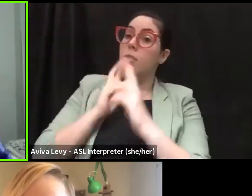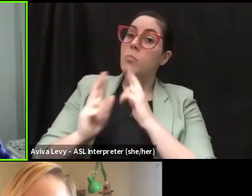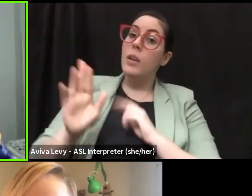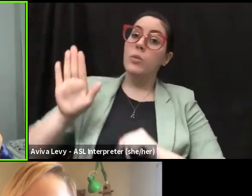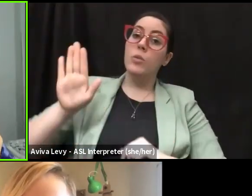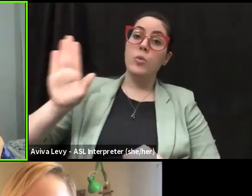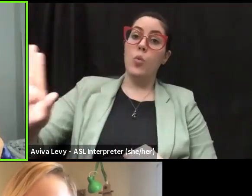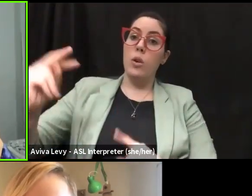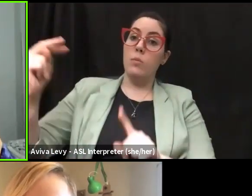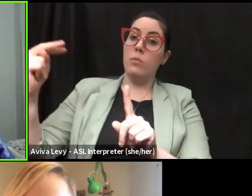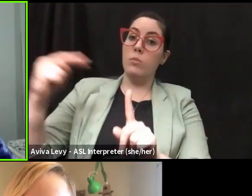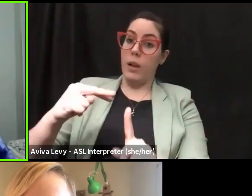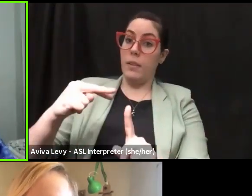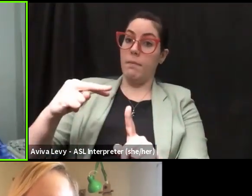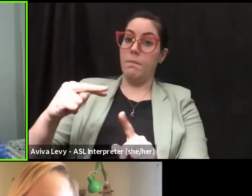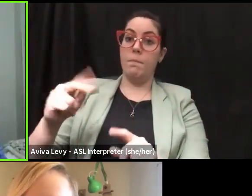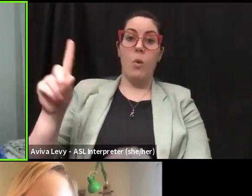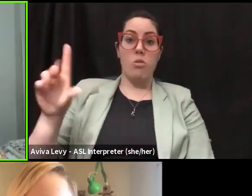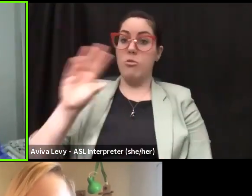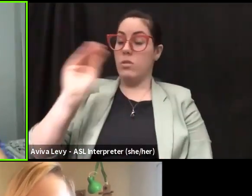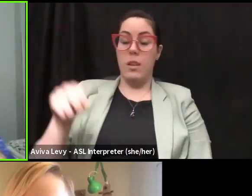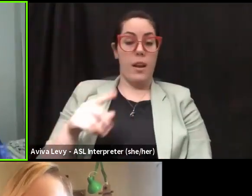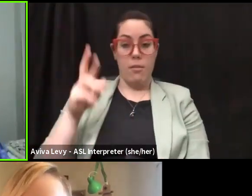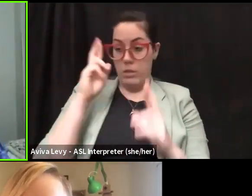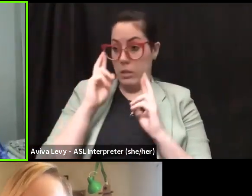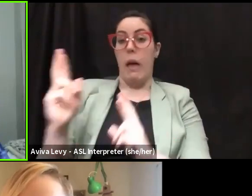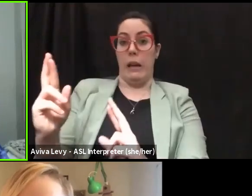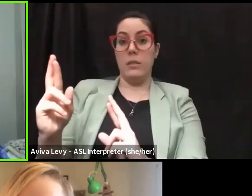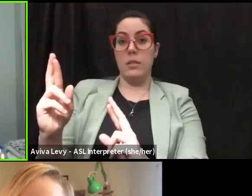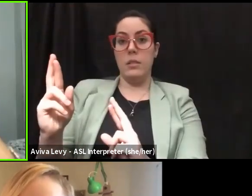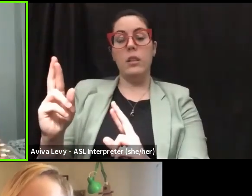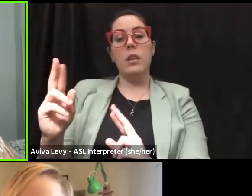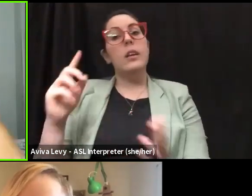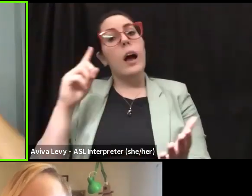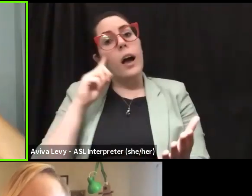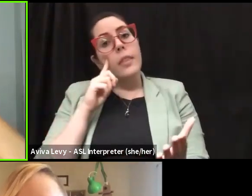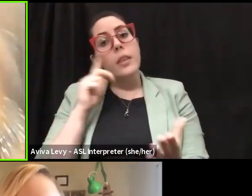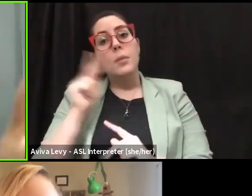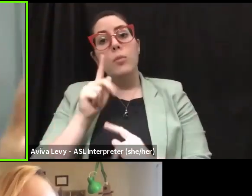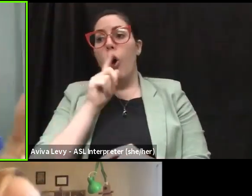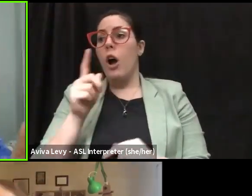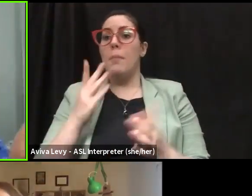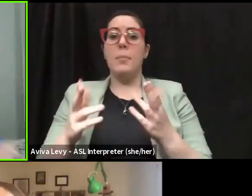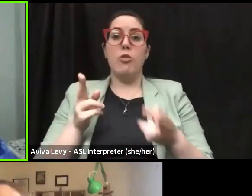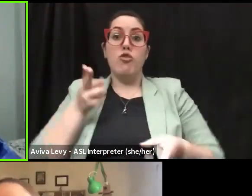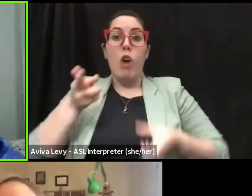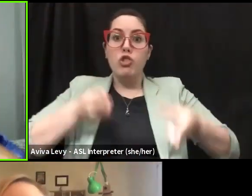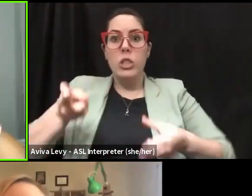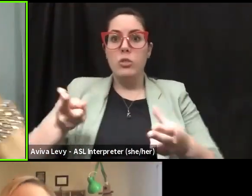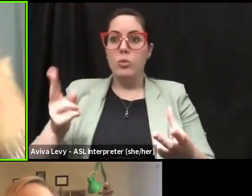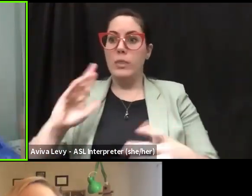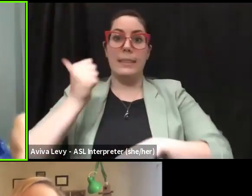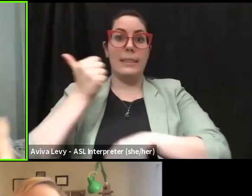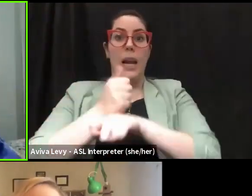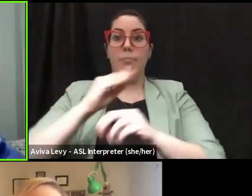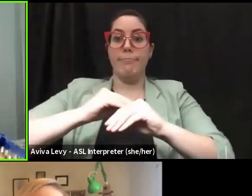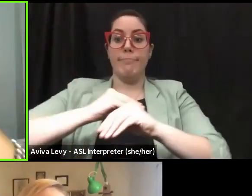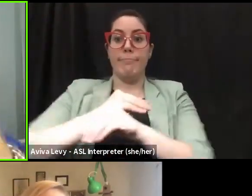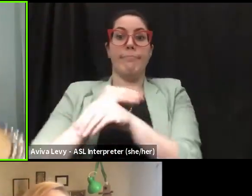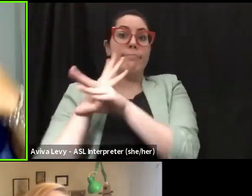that 100%. I think people are rushing to these boxes to just keep content going and to